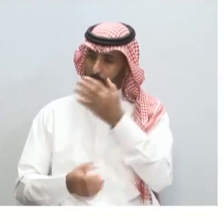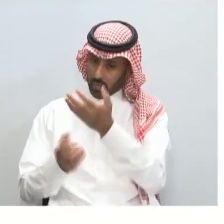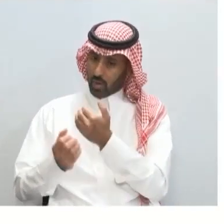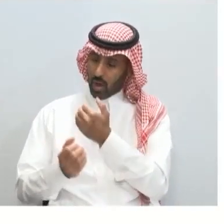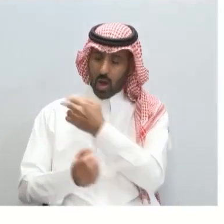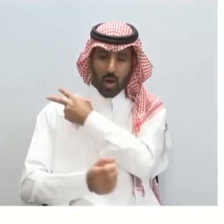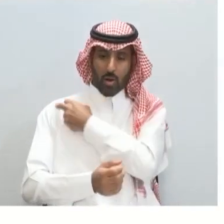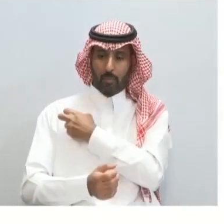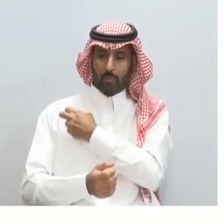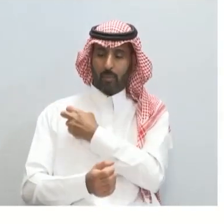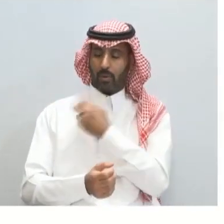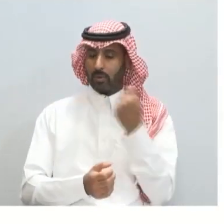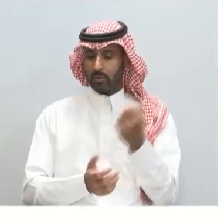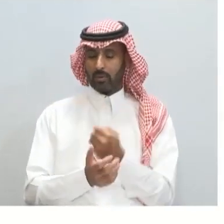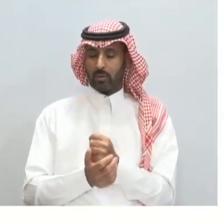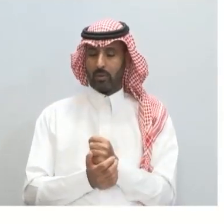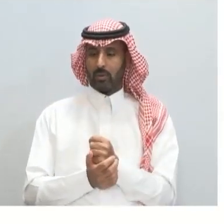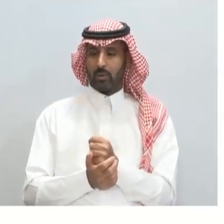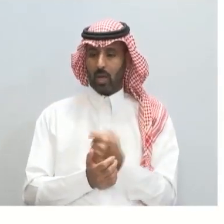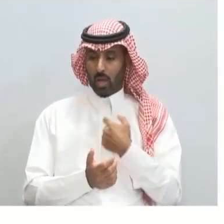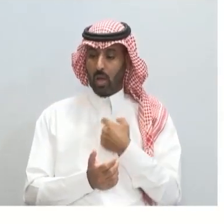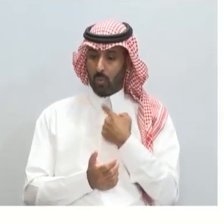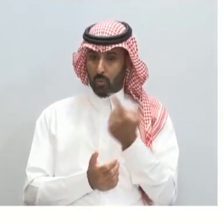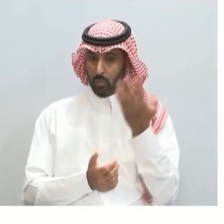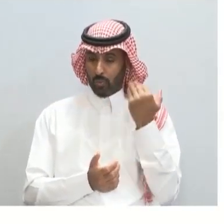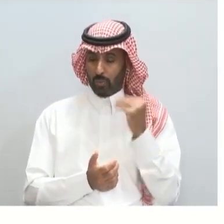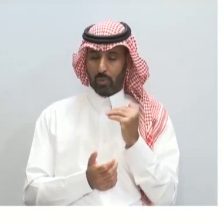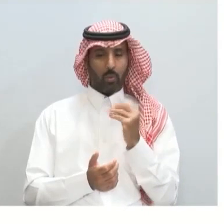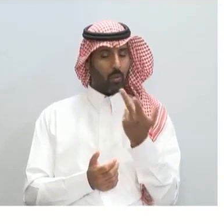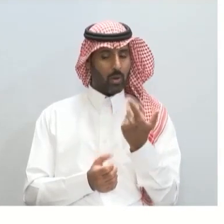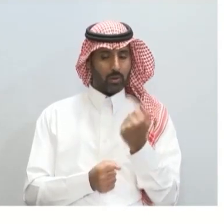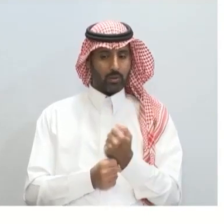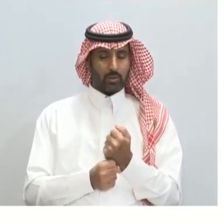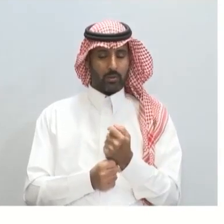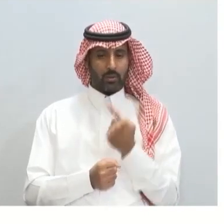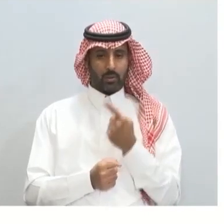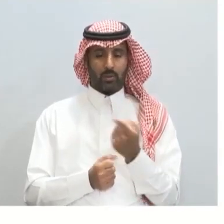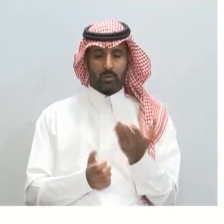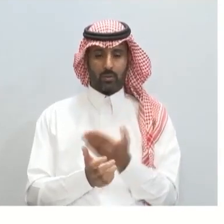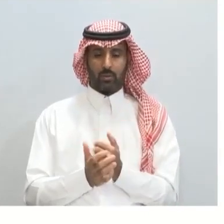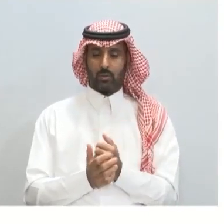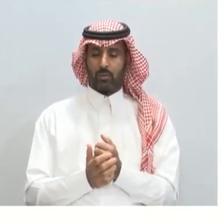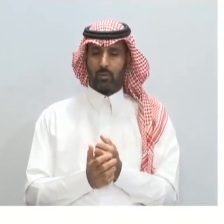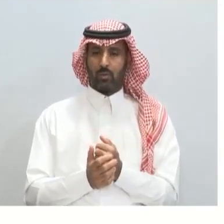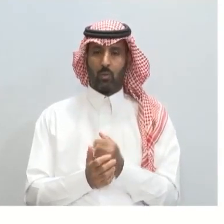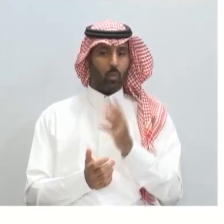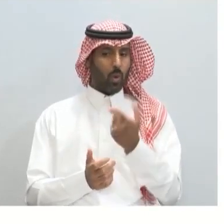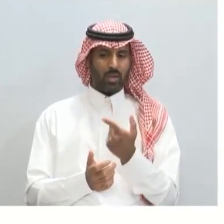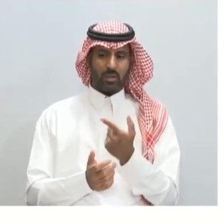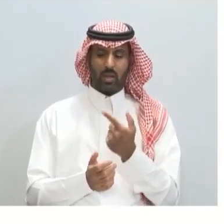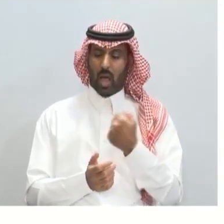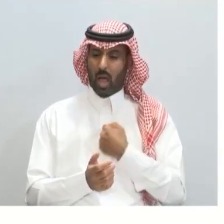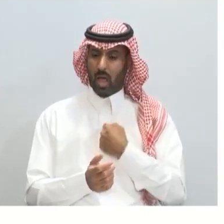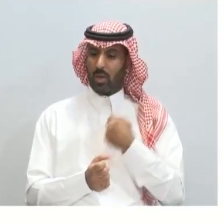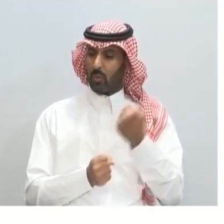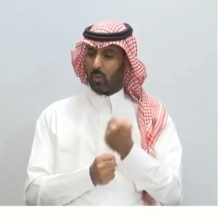don't have to say it it's implied I would have called the police what what would I do without you what